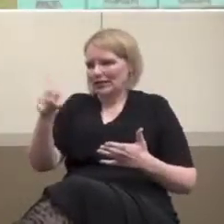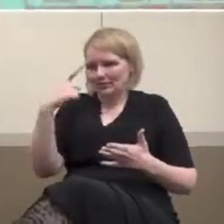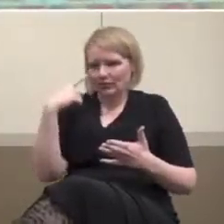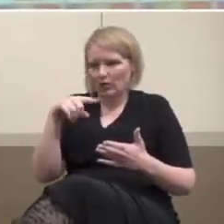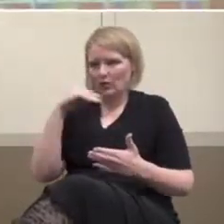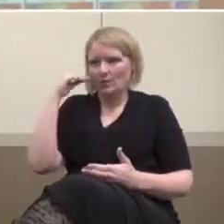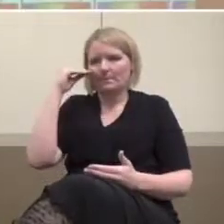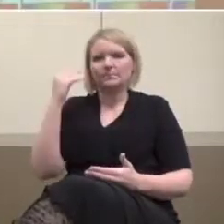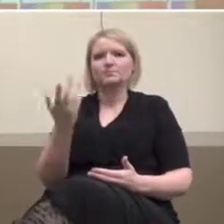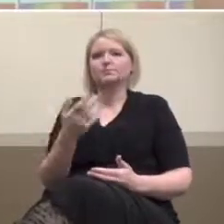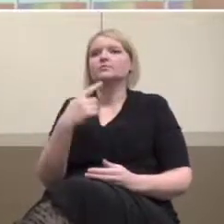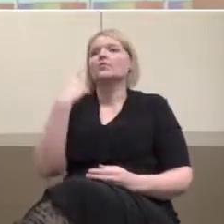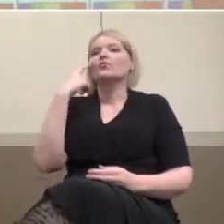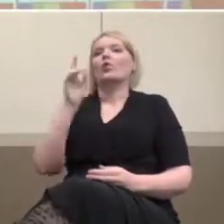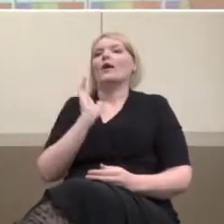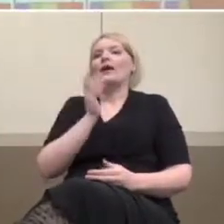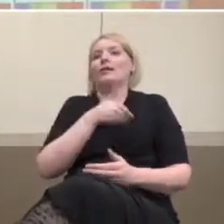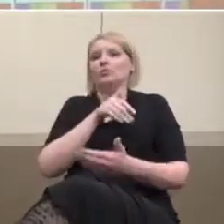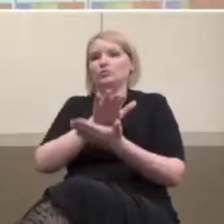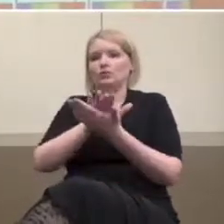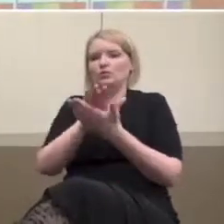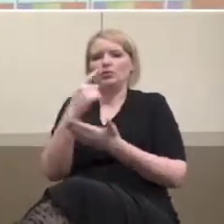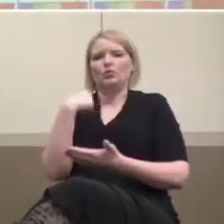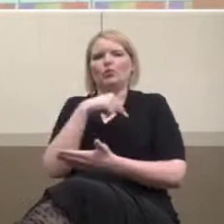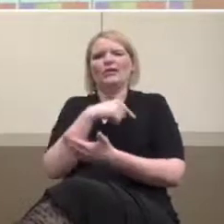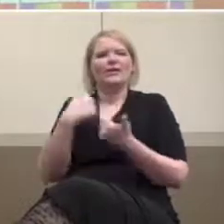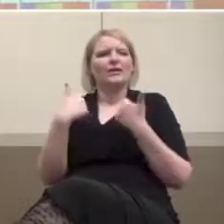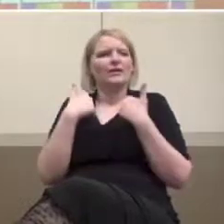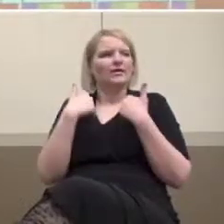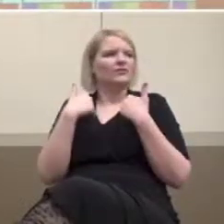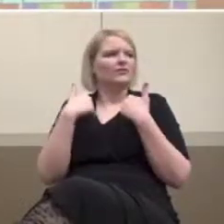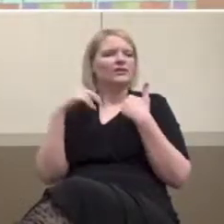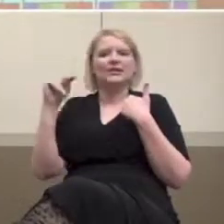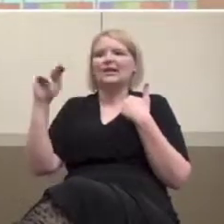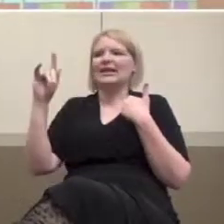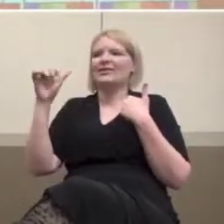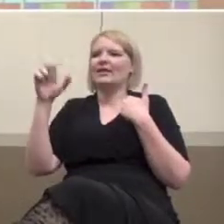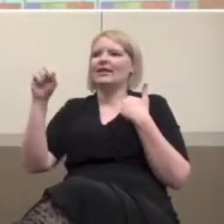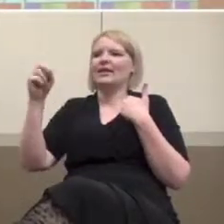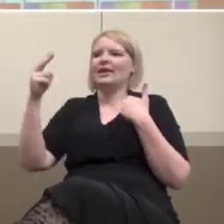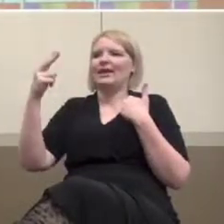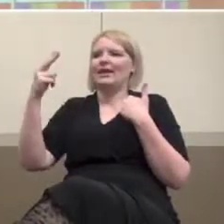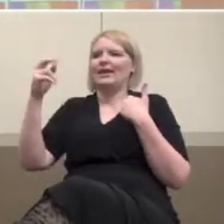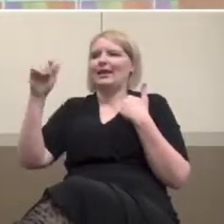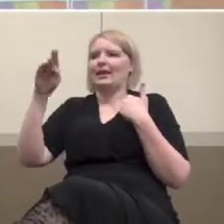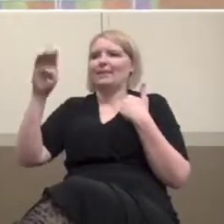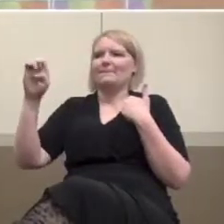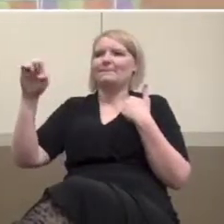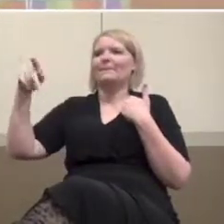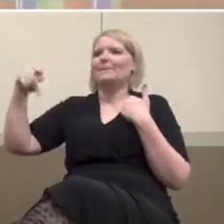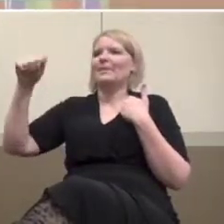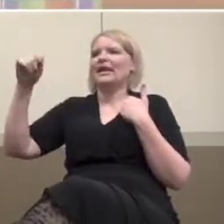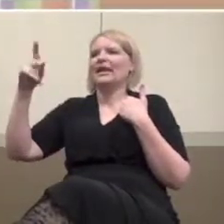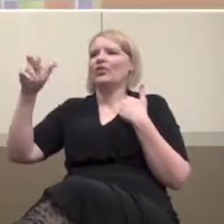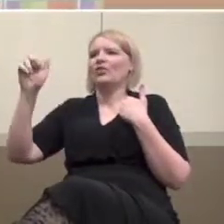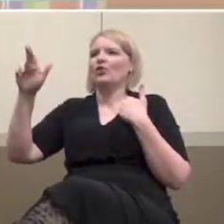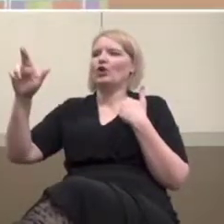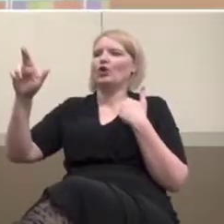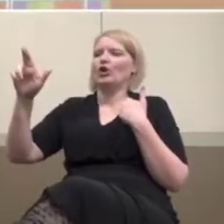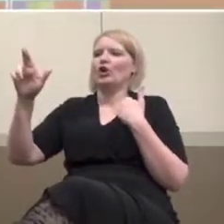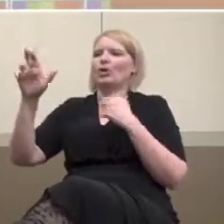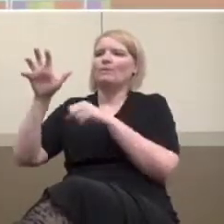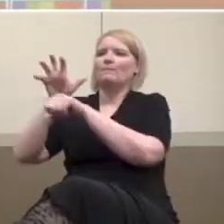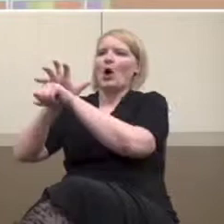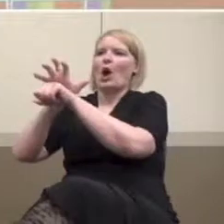And for our school, we're the Nathan Hale Panthers, so they have Panther paws, and right now it is on